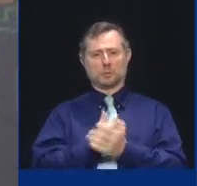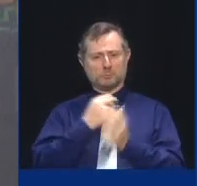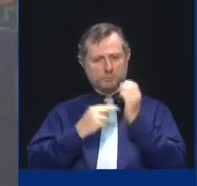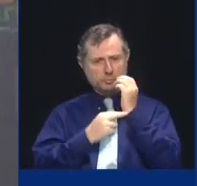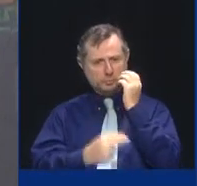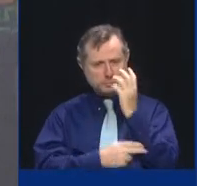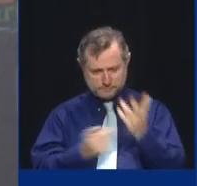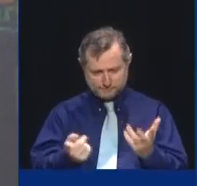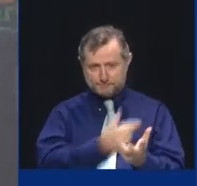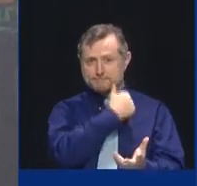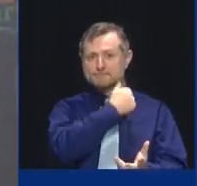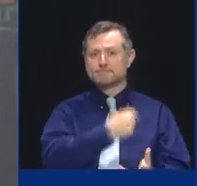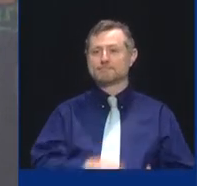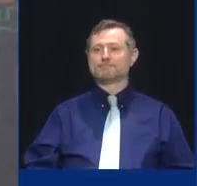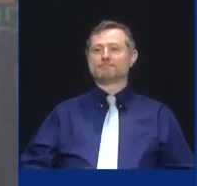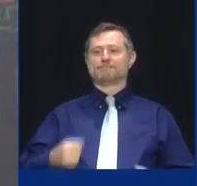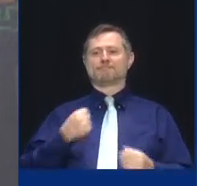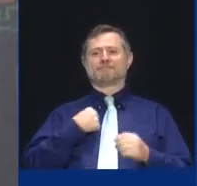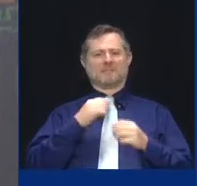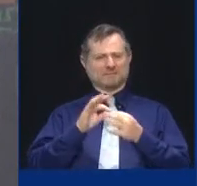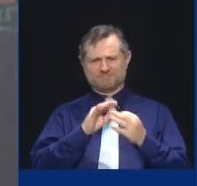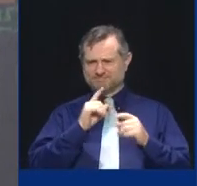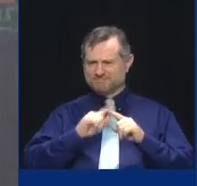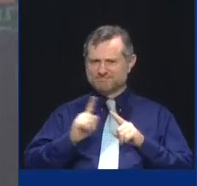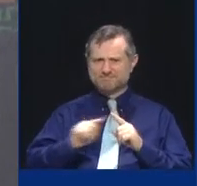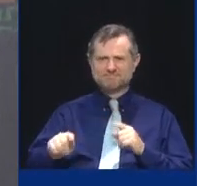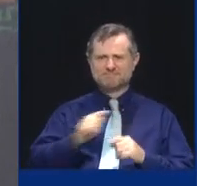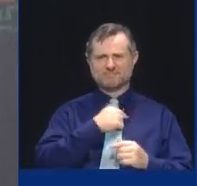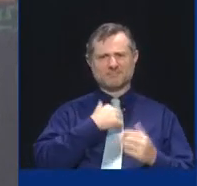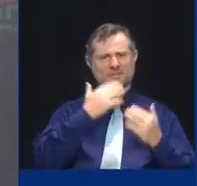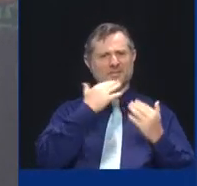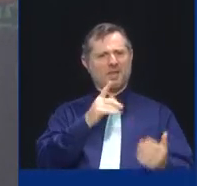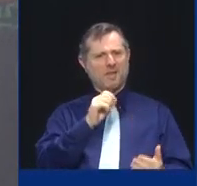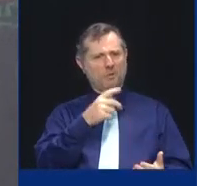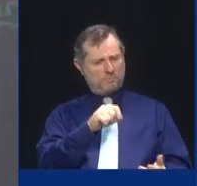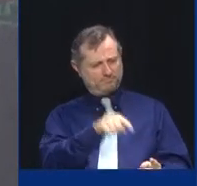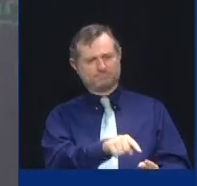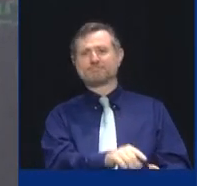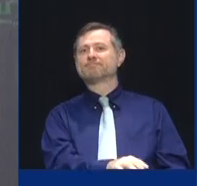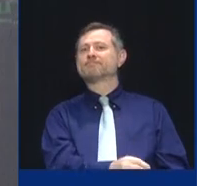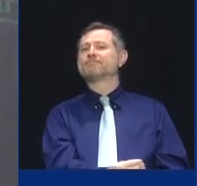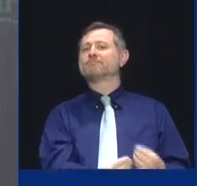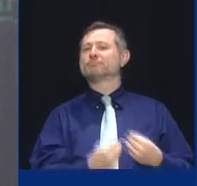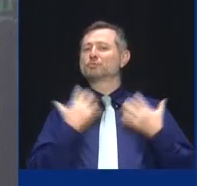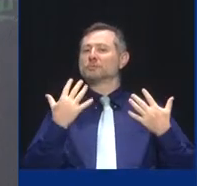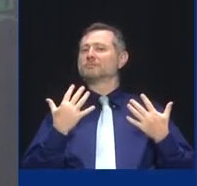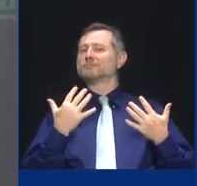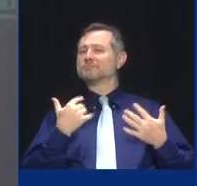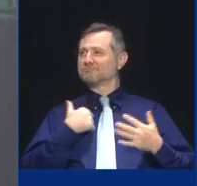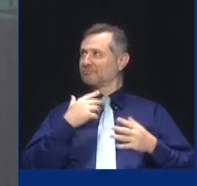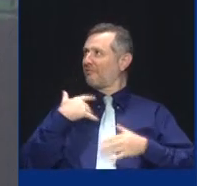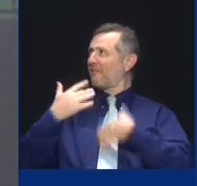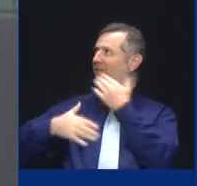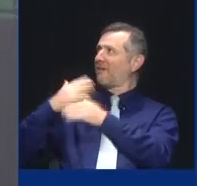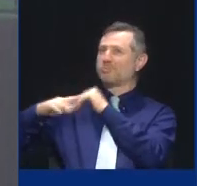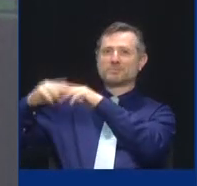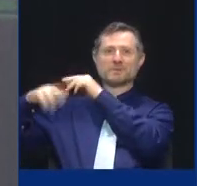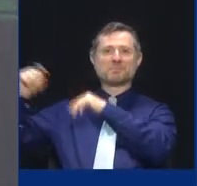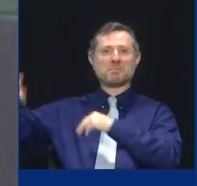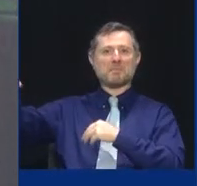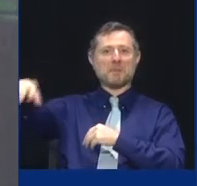who knows? I credit Lego with exciting that creativity for construction. This